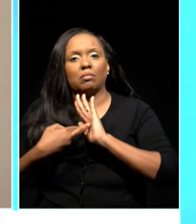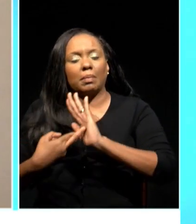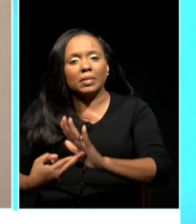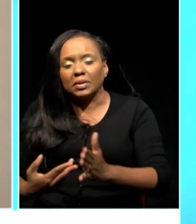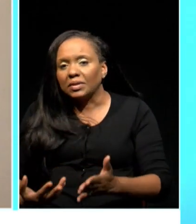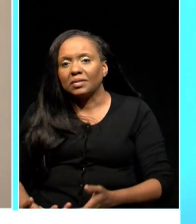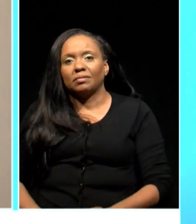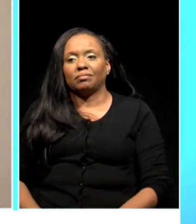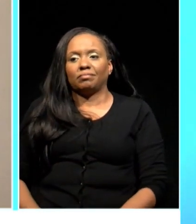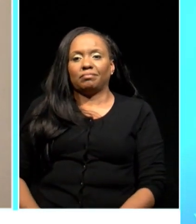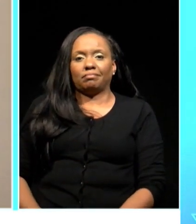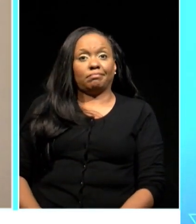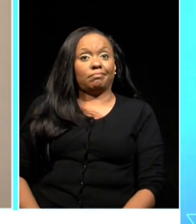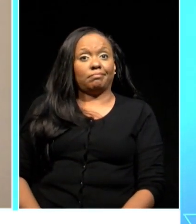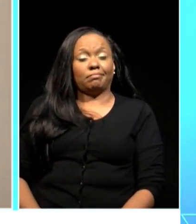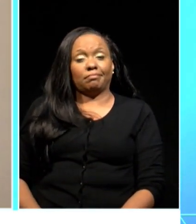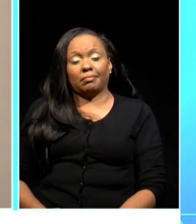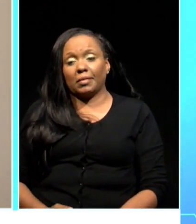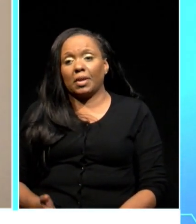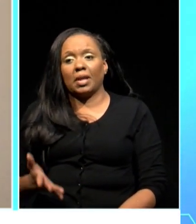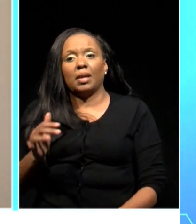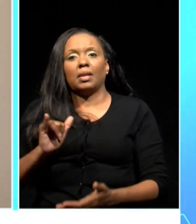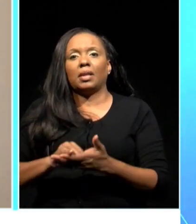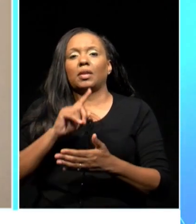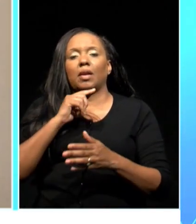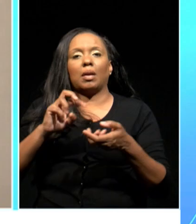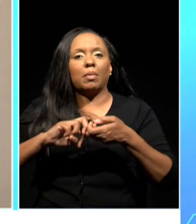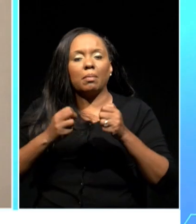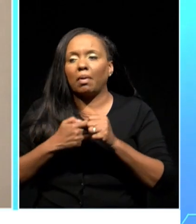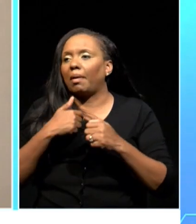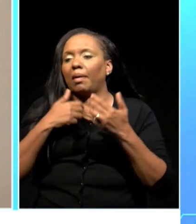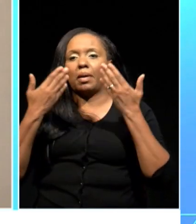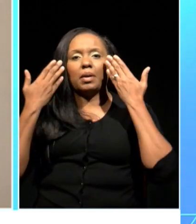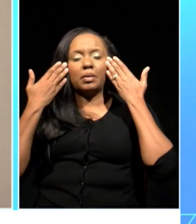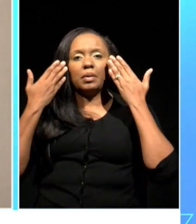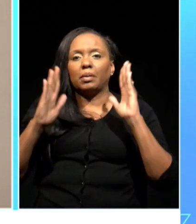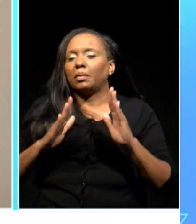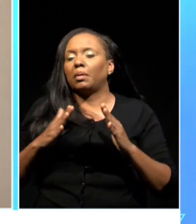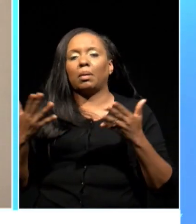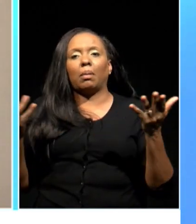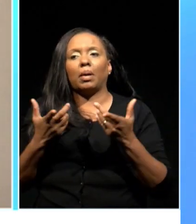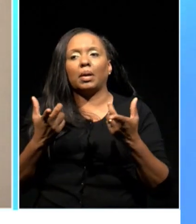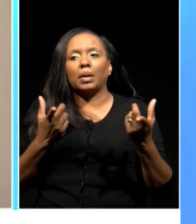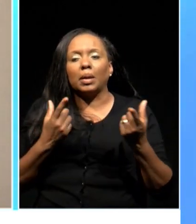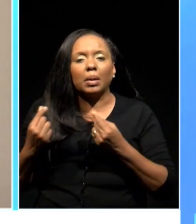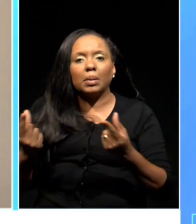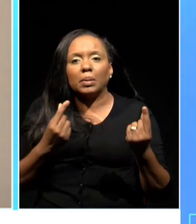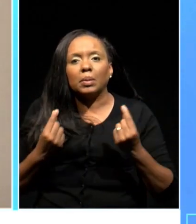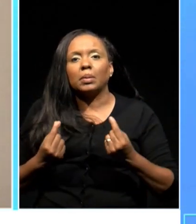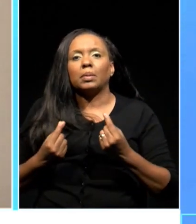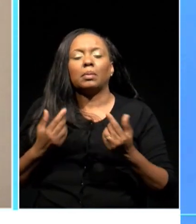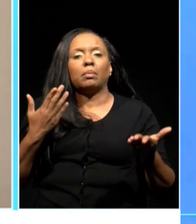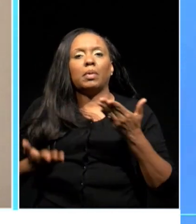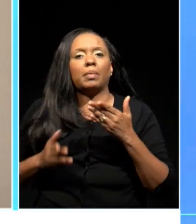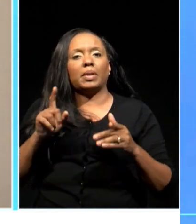a crisis of governance. So I don't know what else we need to see to ensure or recognize that changes have to be made to the Constitution